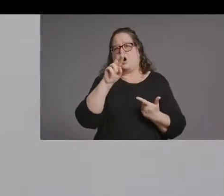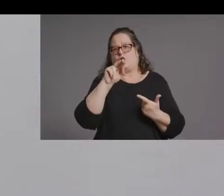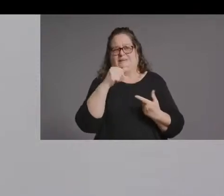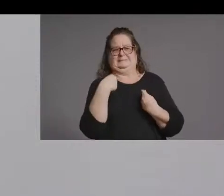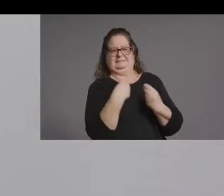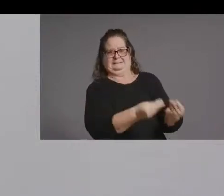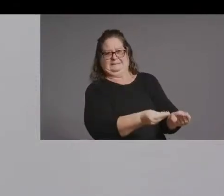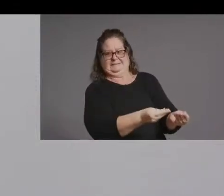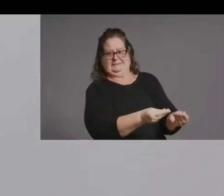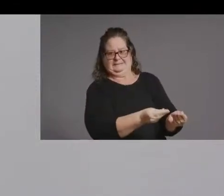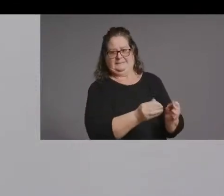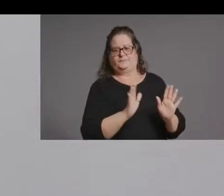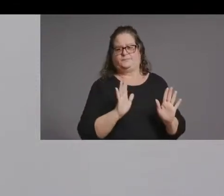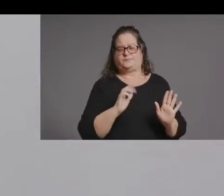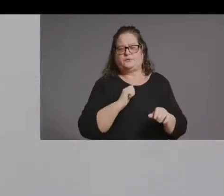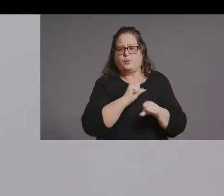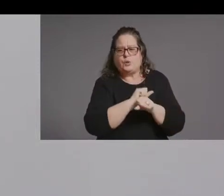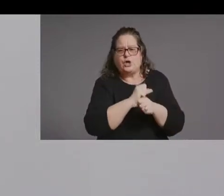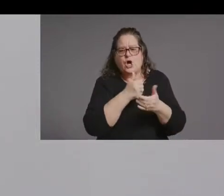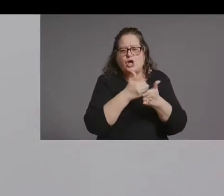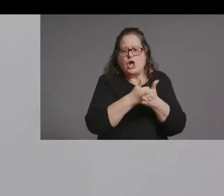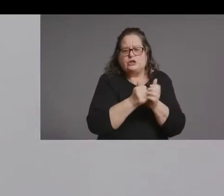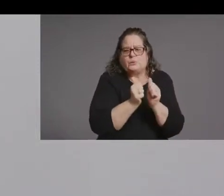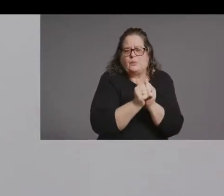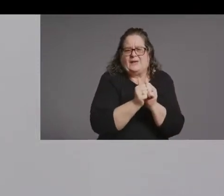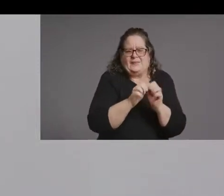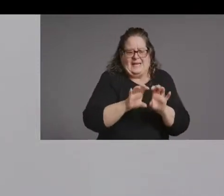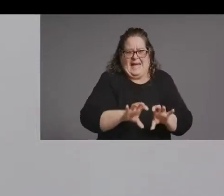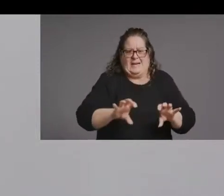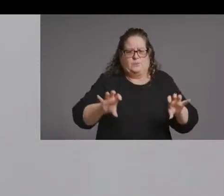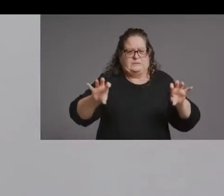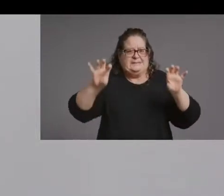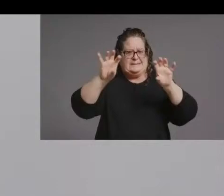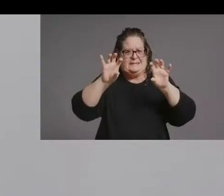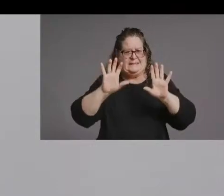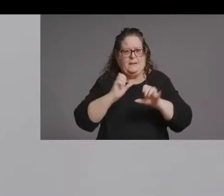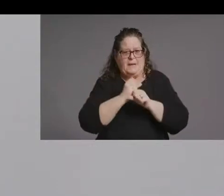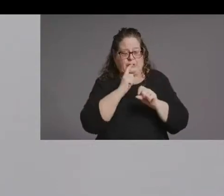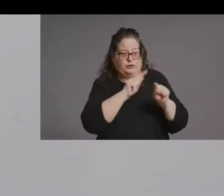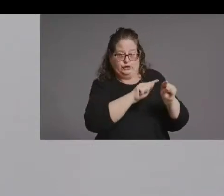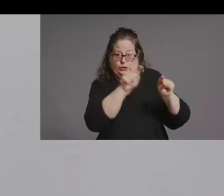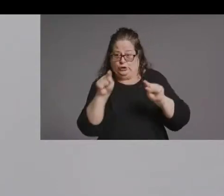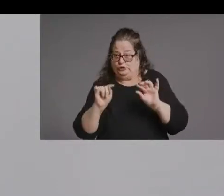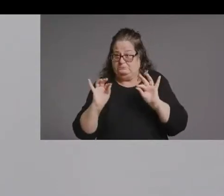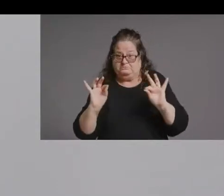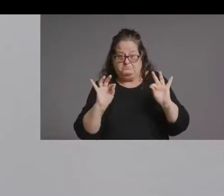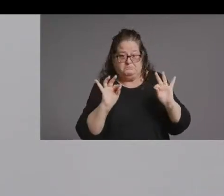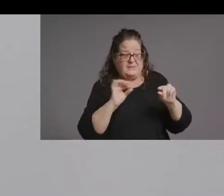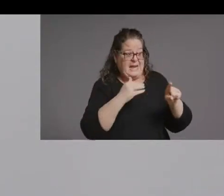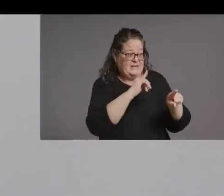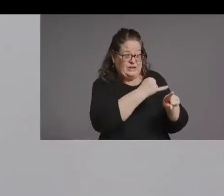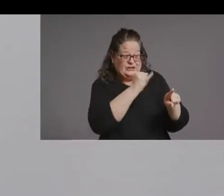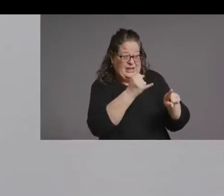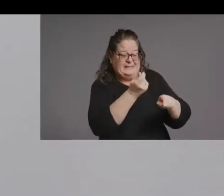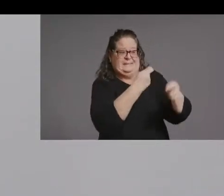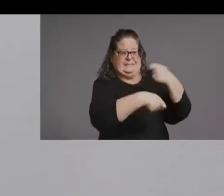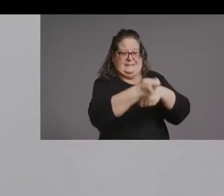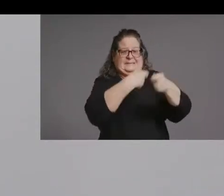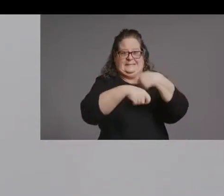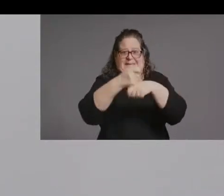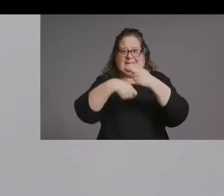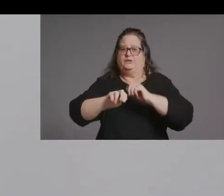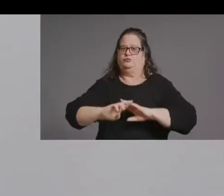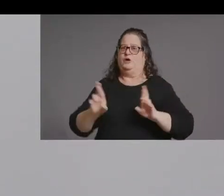to see which providers need that type of vaccine. Thank you so much. You're welcome. Thank you. Howie Fisher.